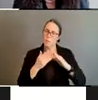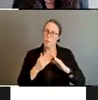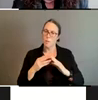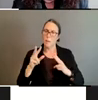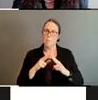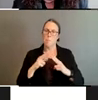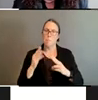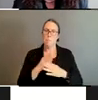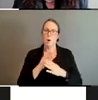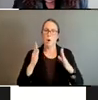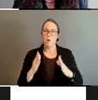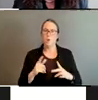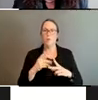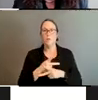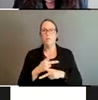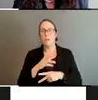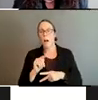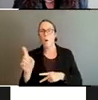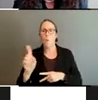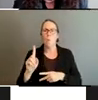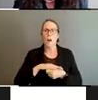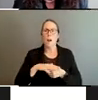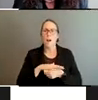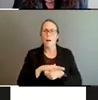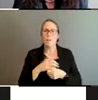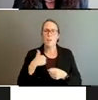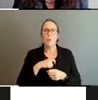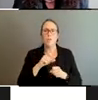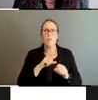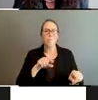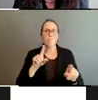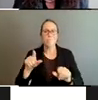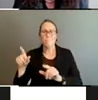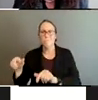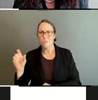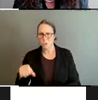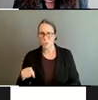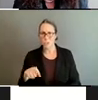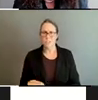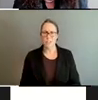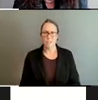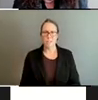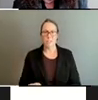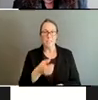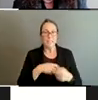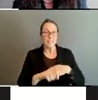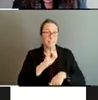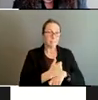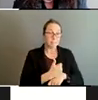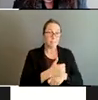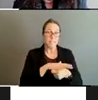out where are the areas maybe that we should canvas. And instead of setting up a